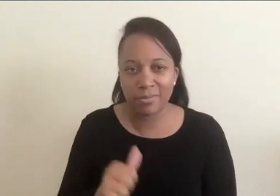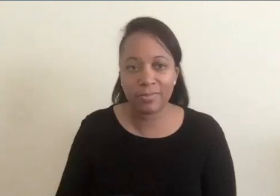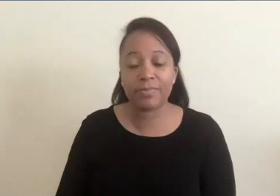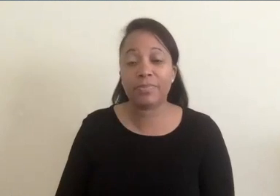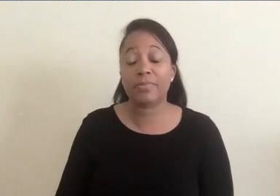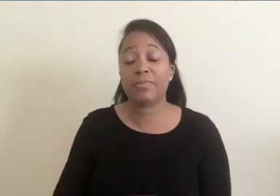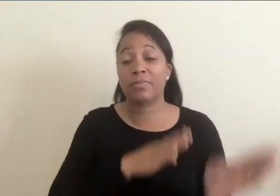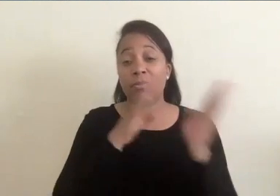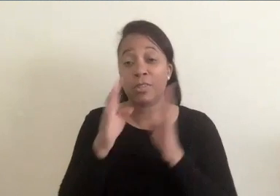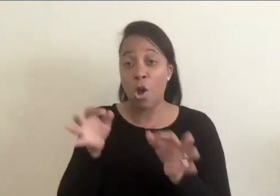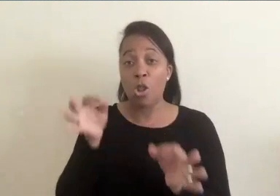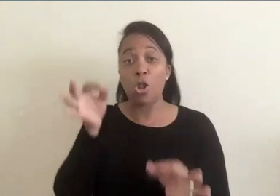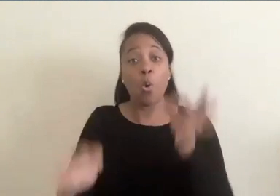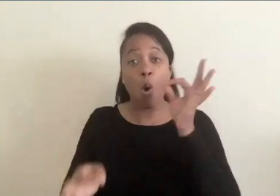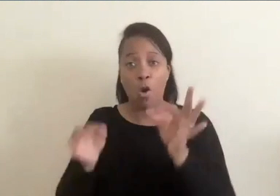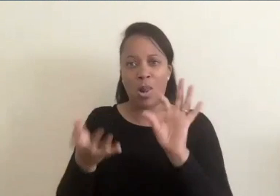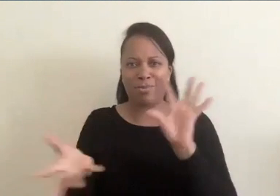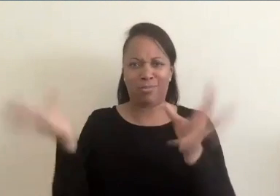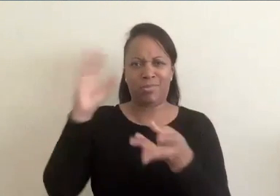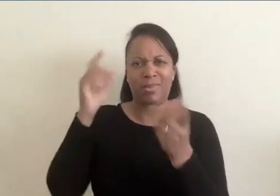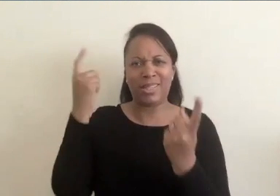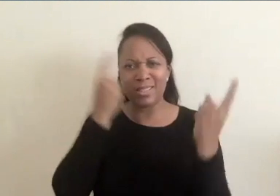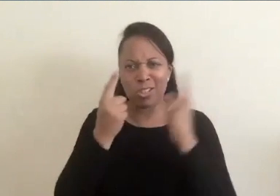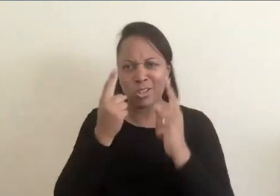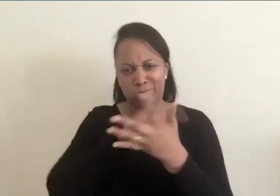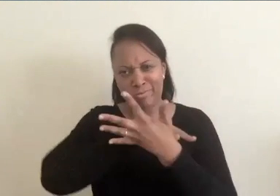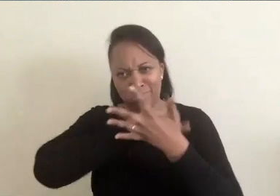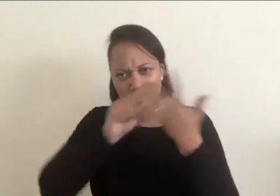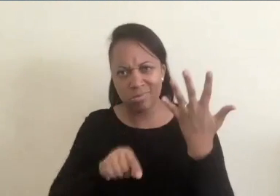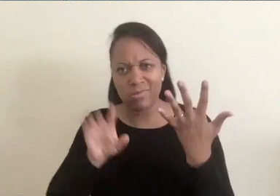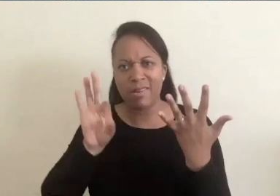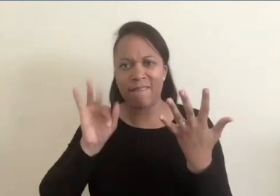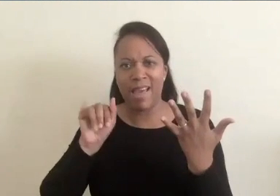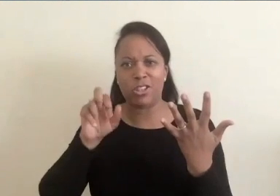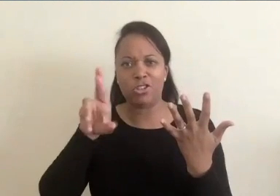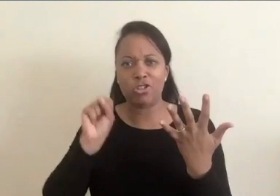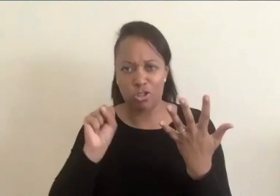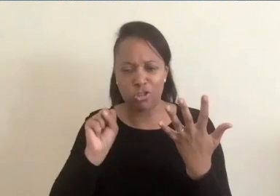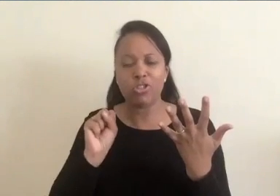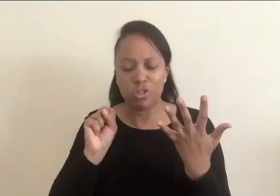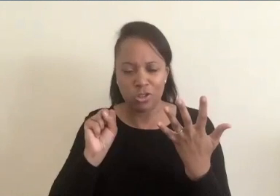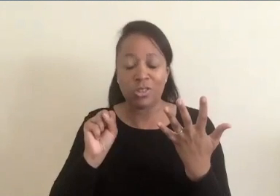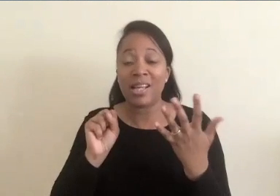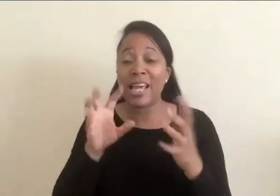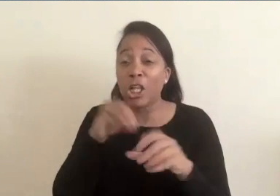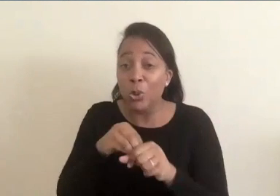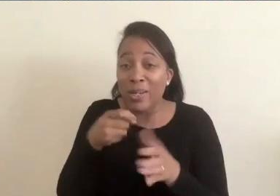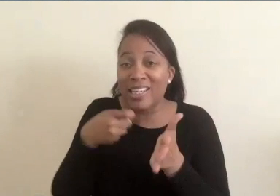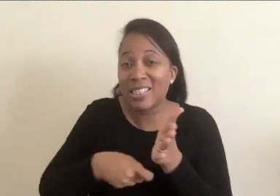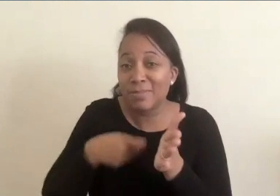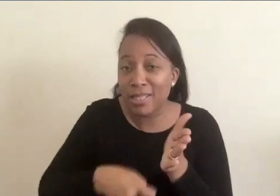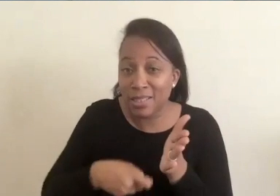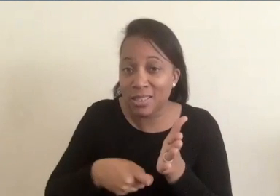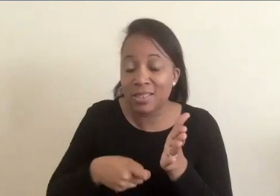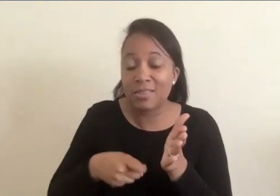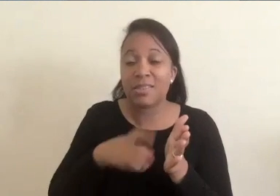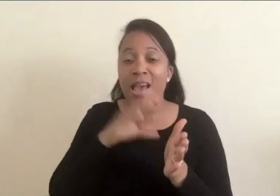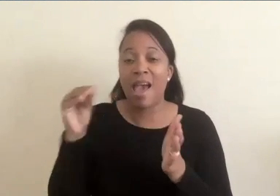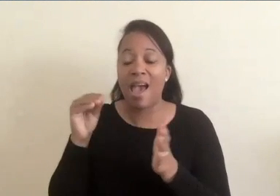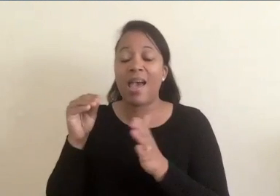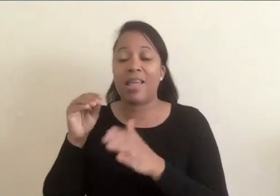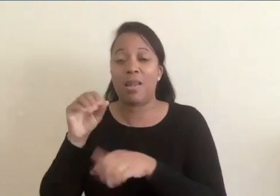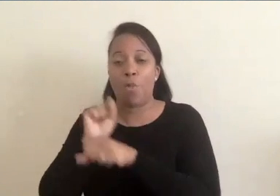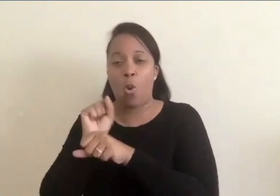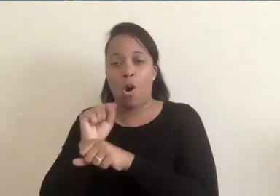again, all of those factors, and including the effect on expenses, as I said, and the